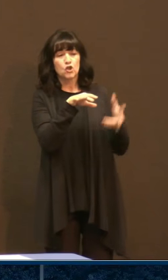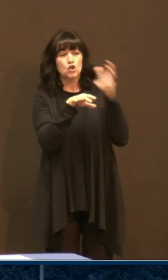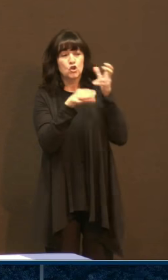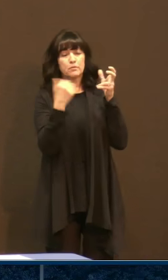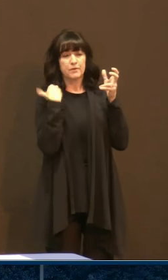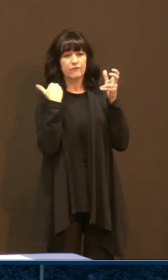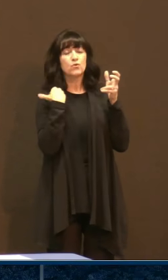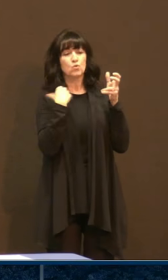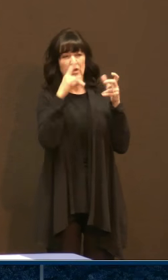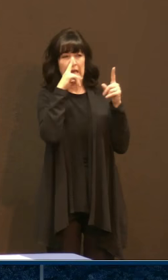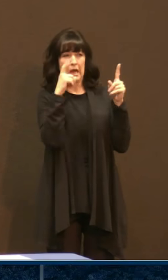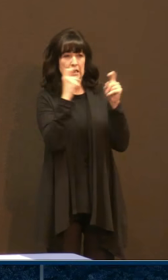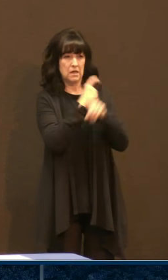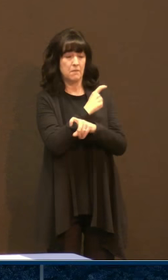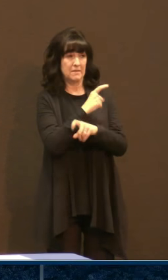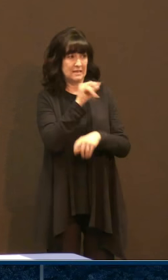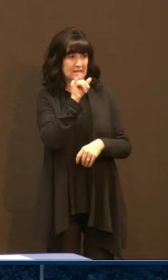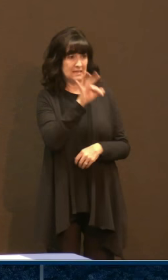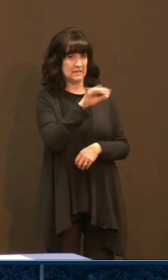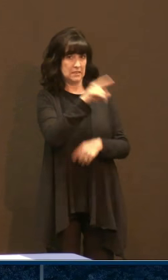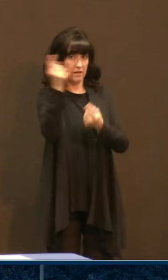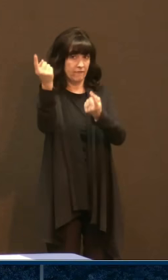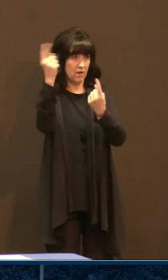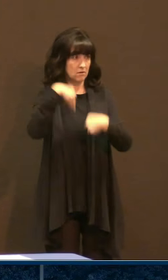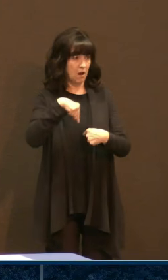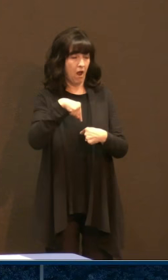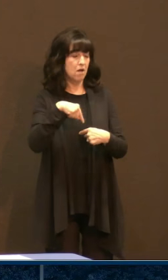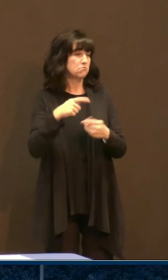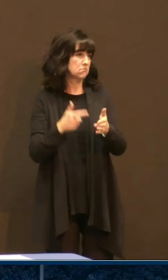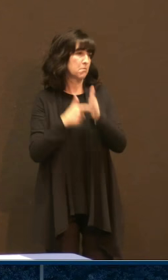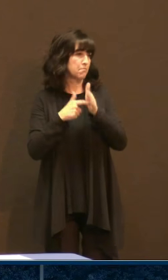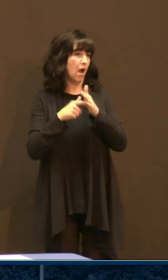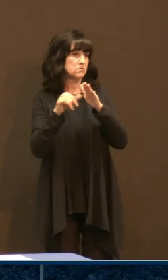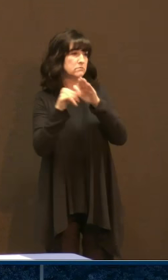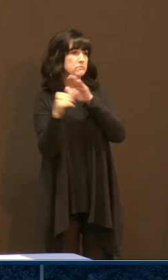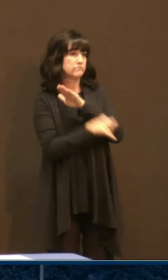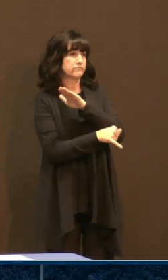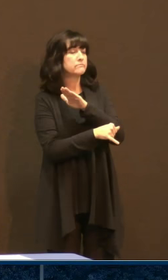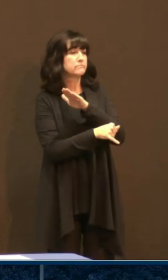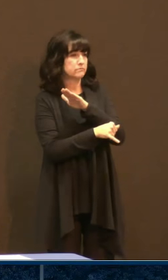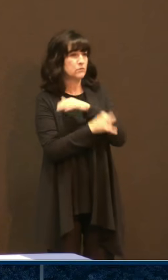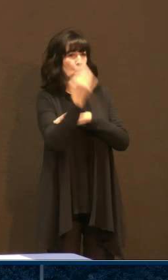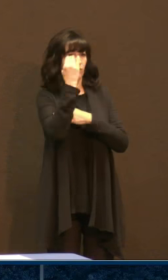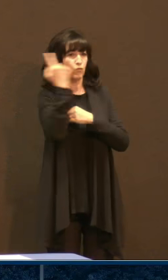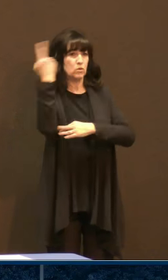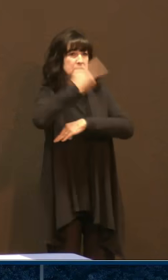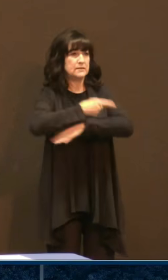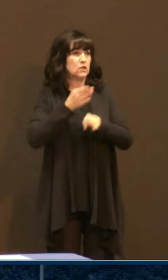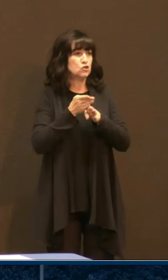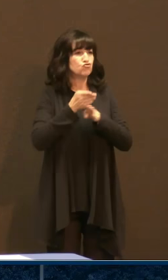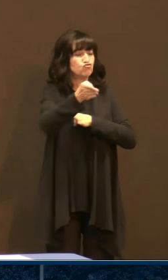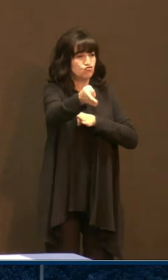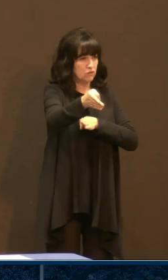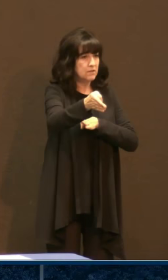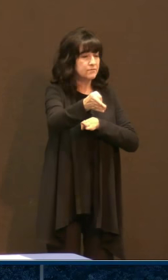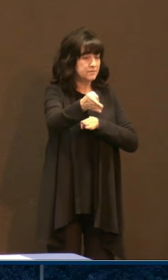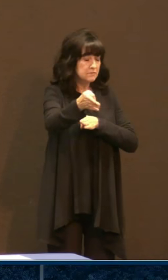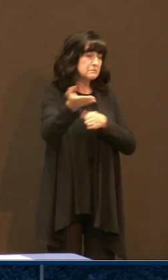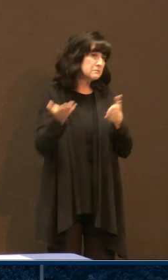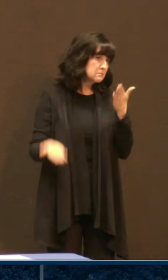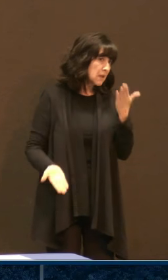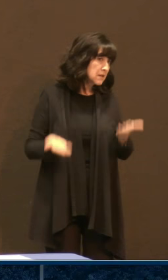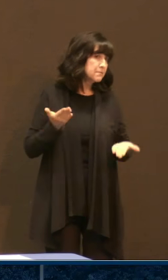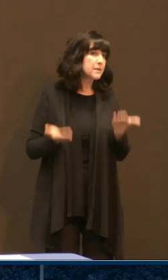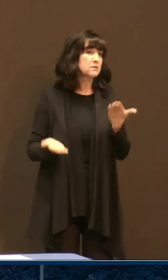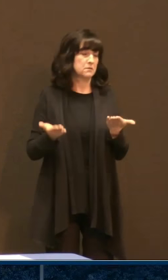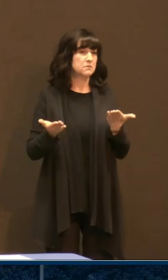they were to come, they would be subject to the 14-day quarantine. That's something obviously we'll be looking at over